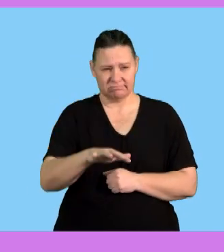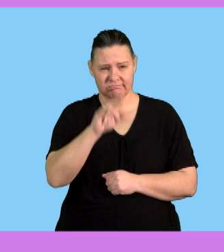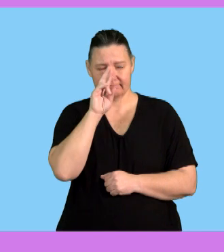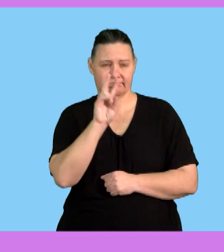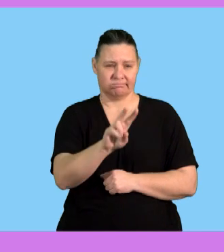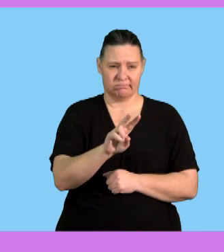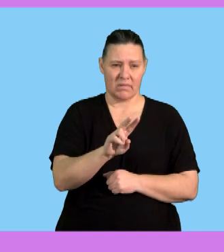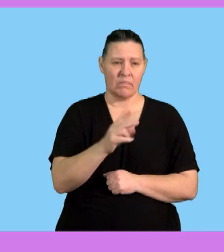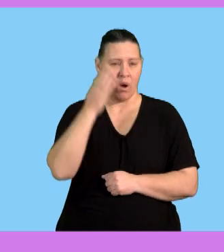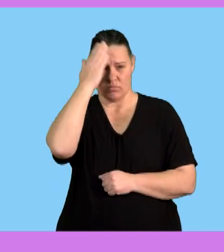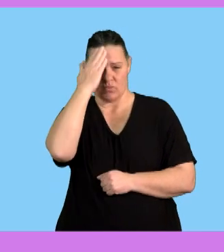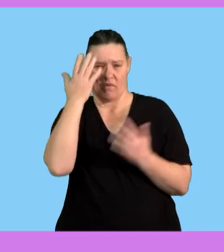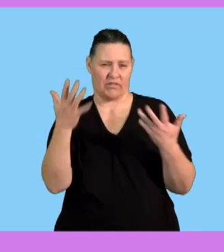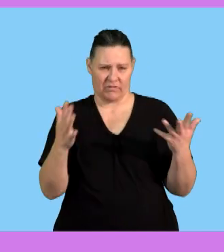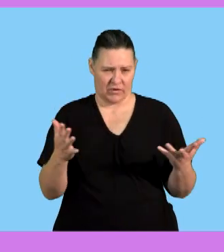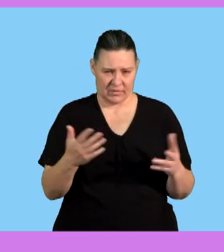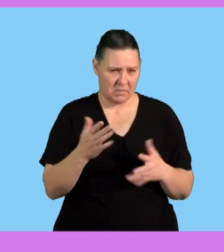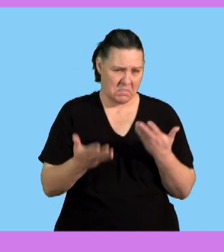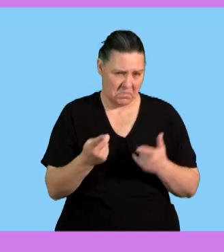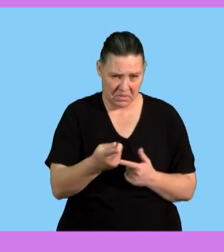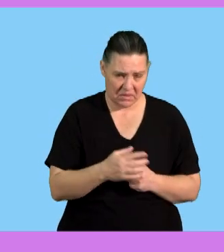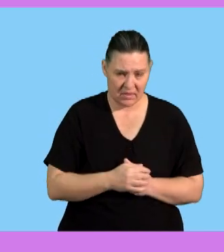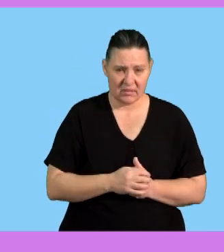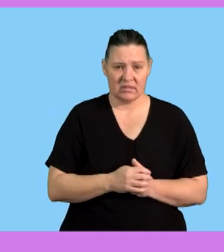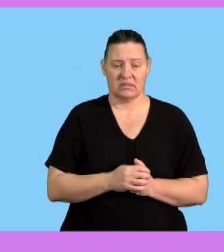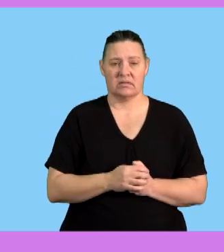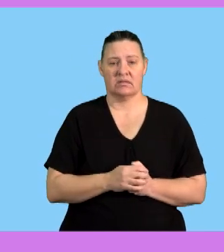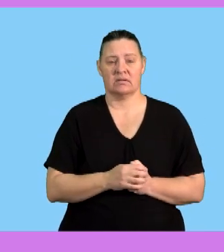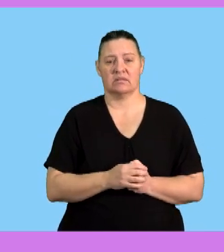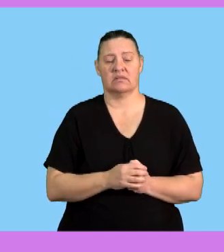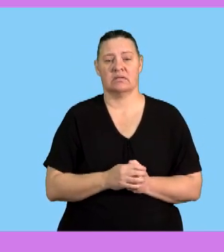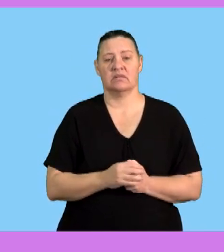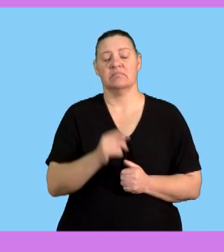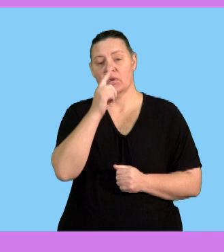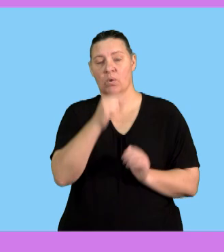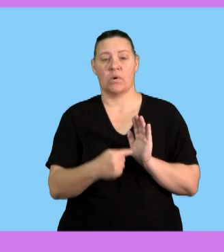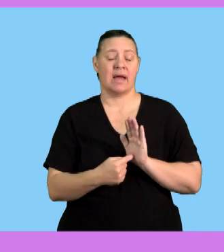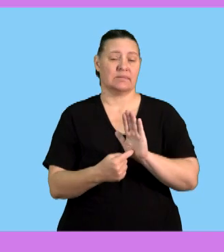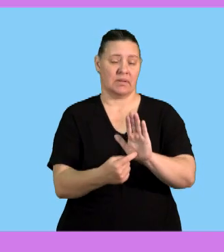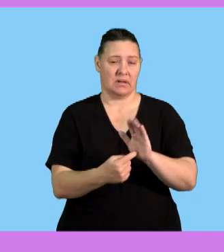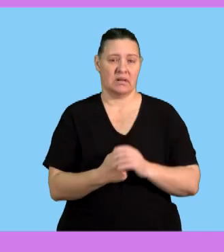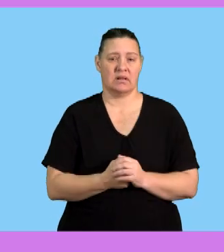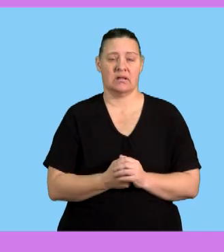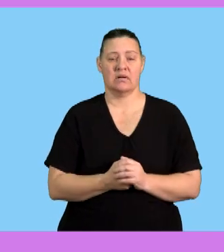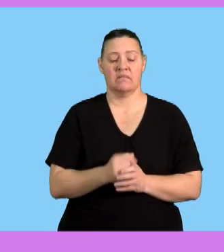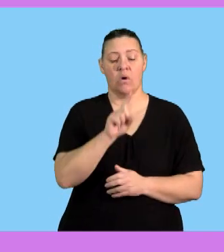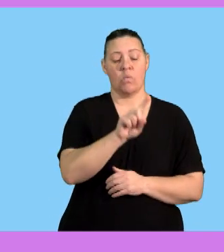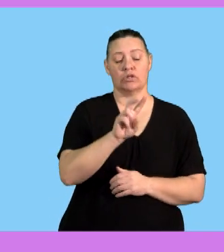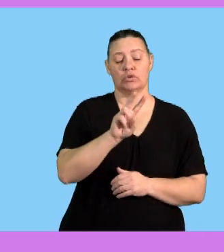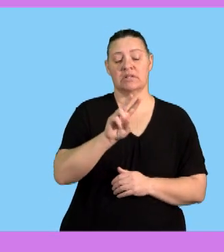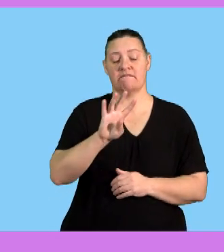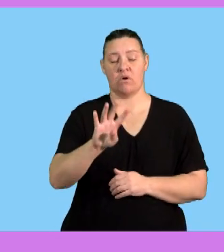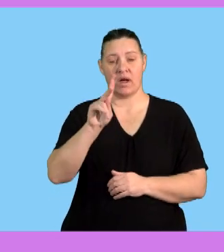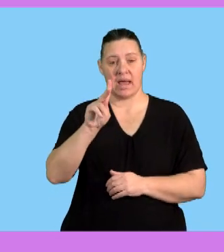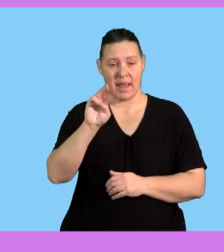table, or it's already what you know already. Now looking at the example, it says if